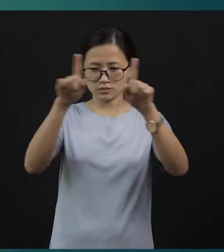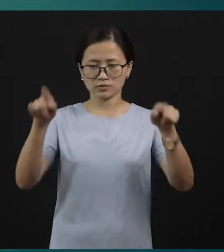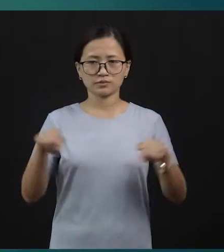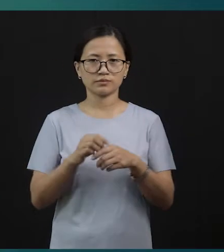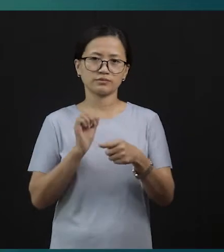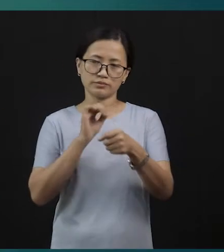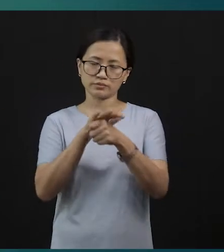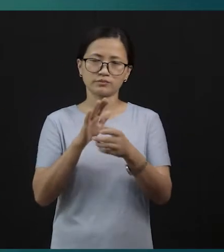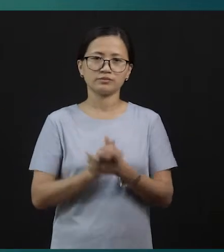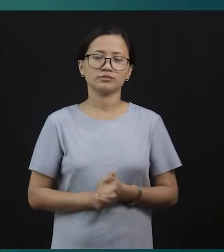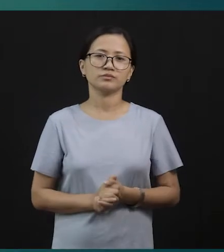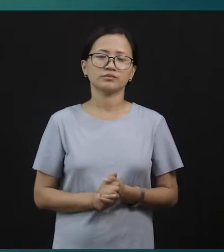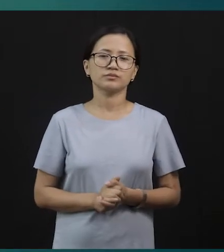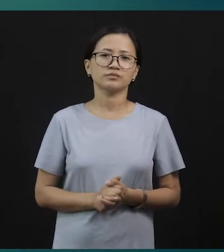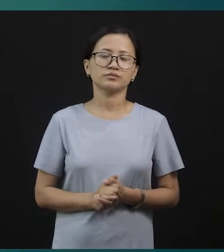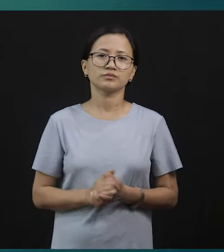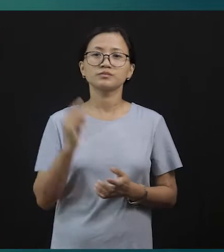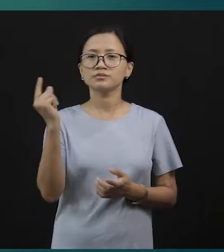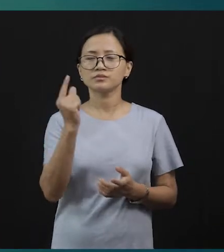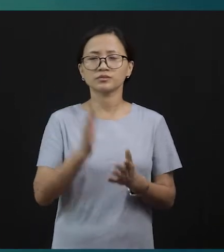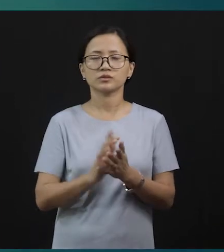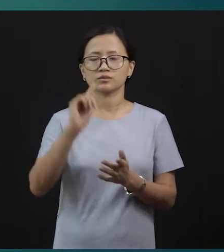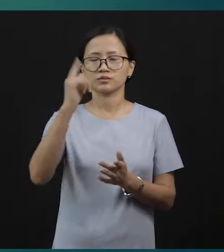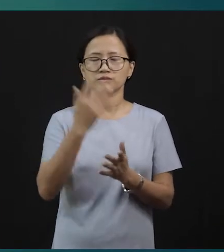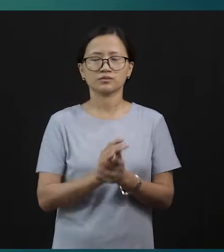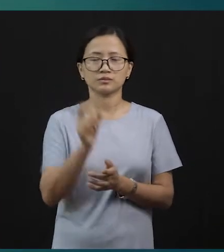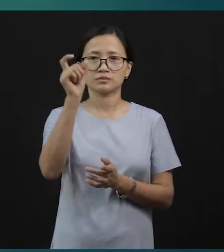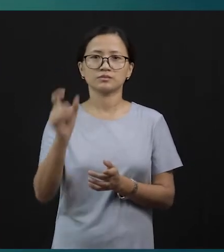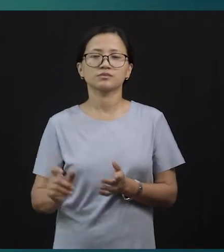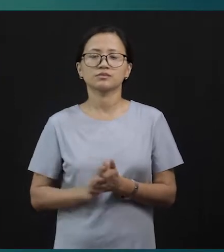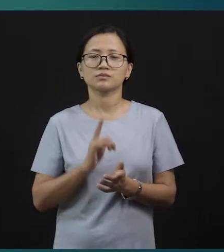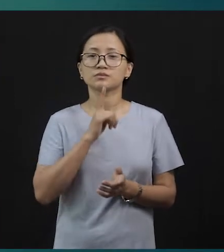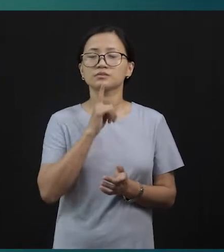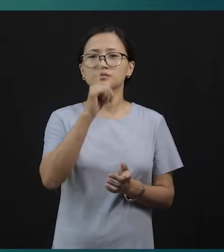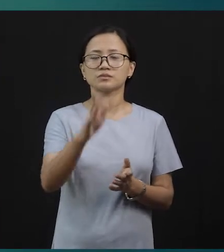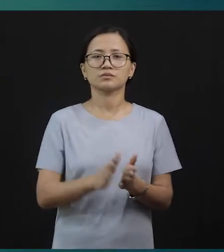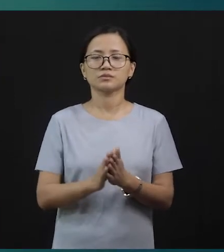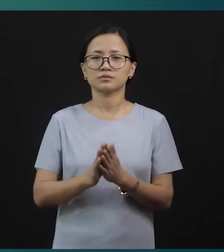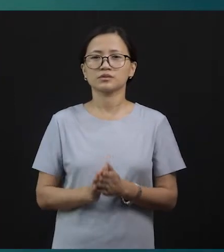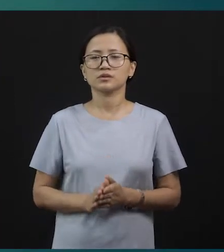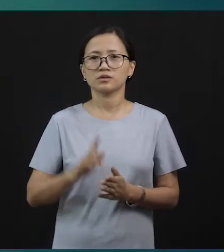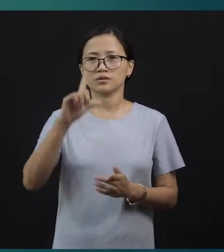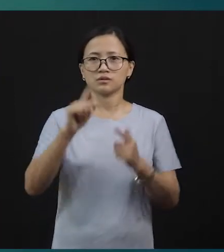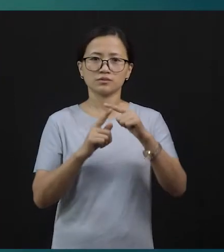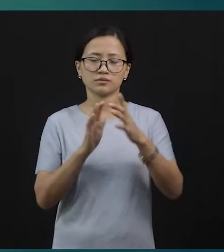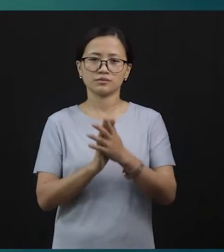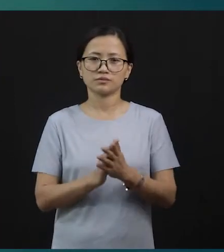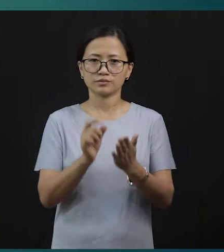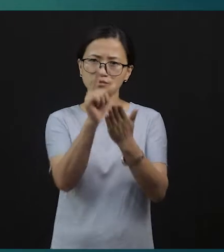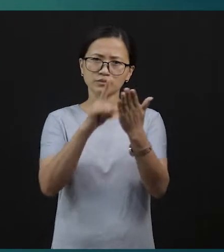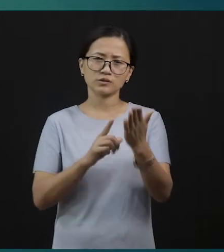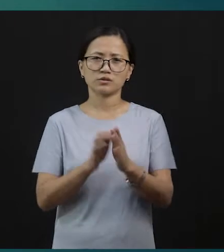letterbox come into being. Okay, he was the first person to introduce letterboxes to the world, not only to